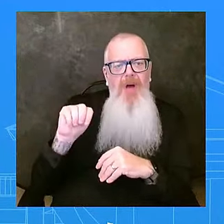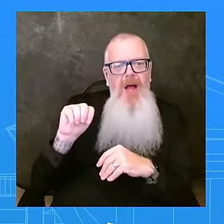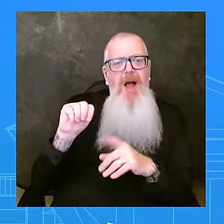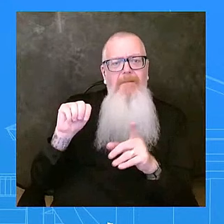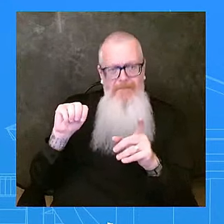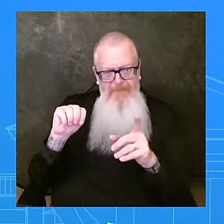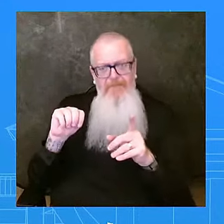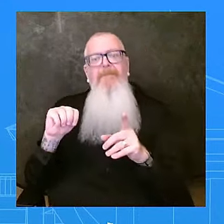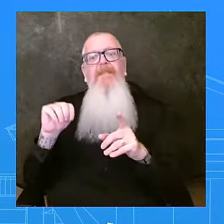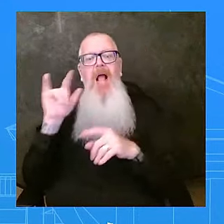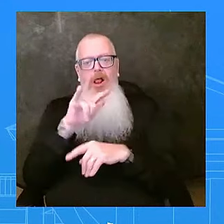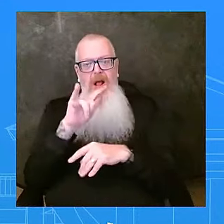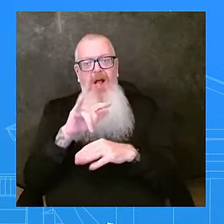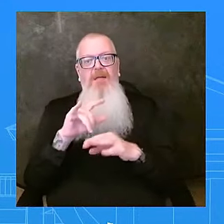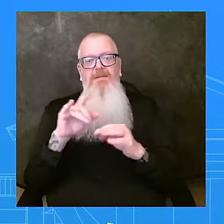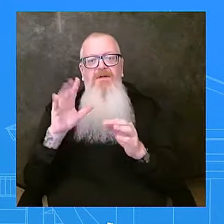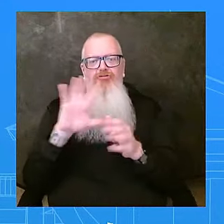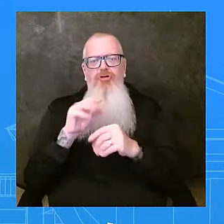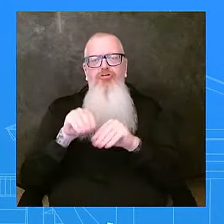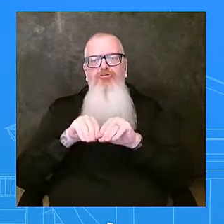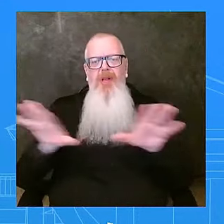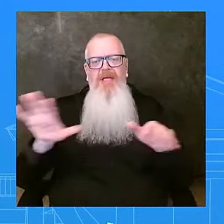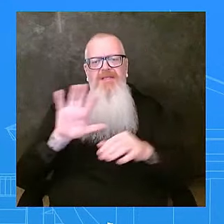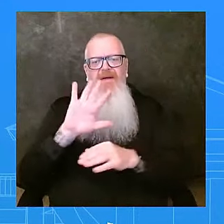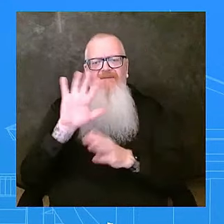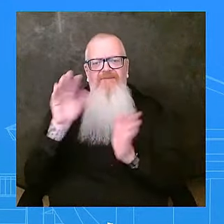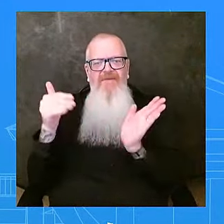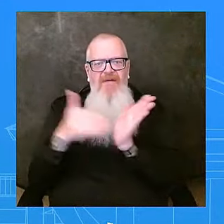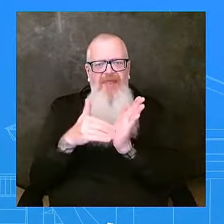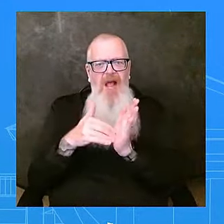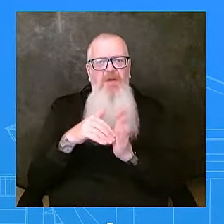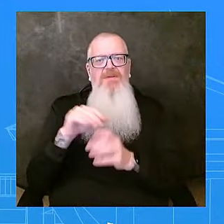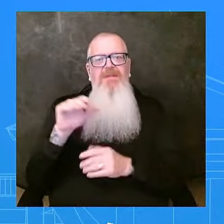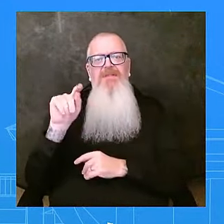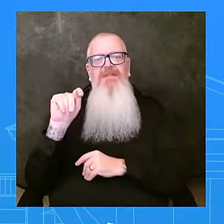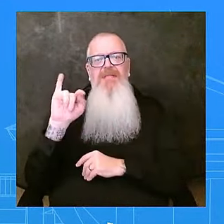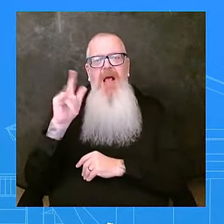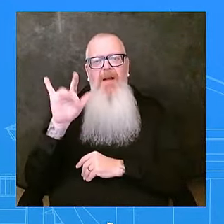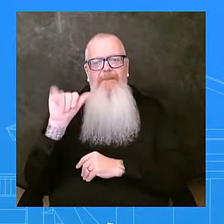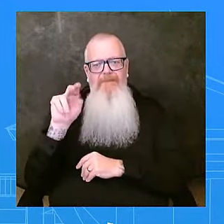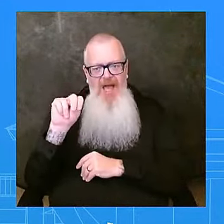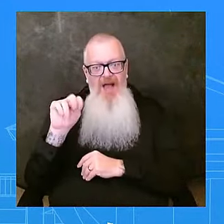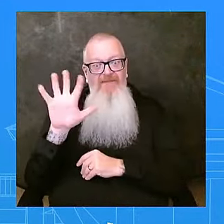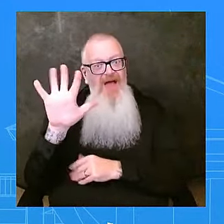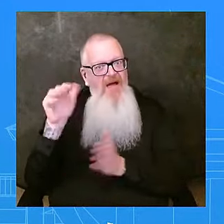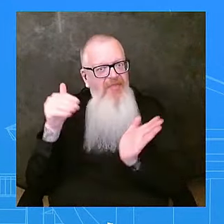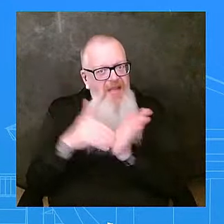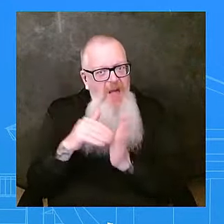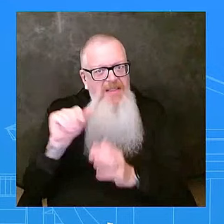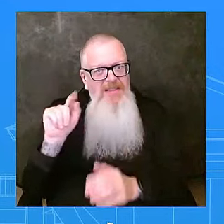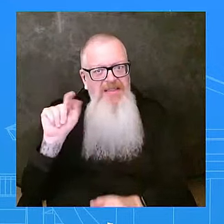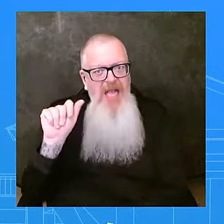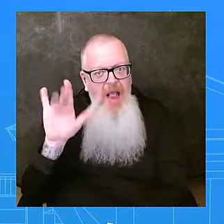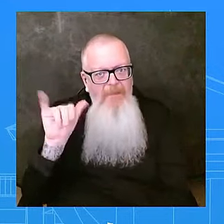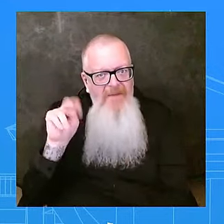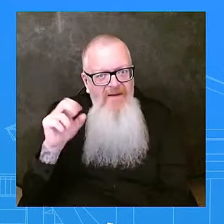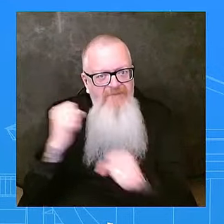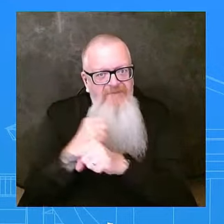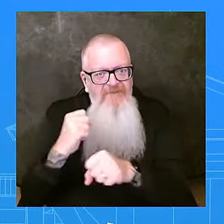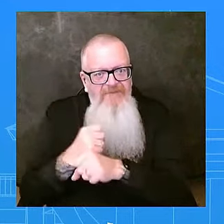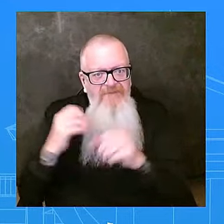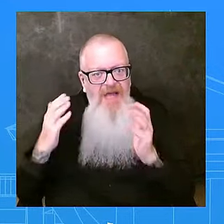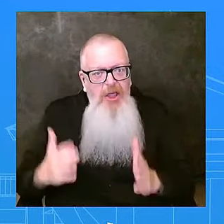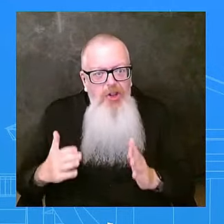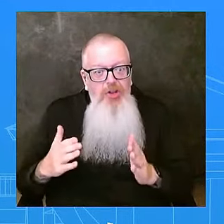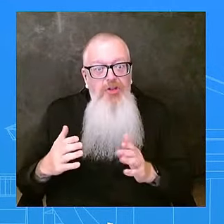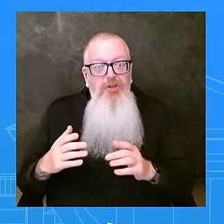from prison. 5,000 fighters. In return, the Taliban agreed not to attack U.S. troops, which is a